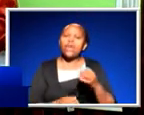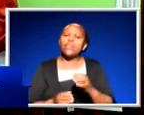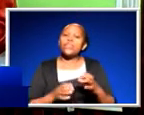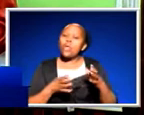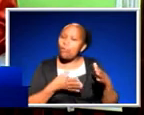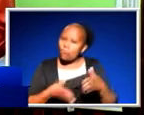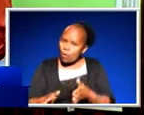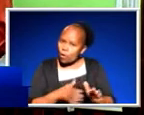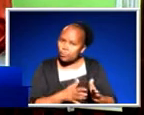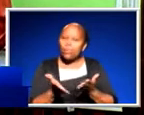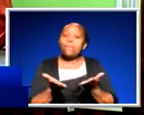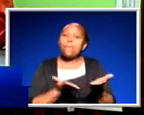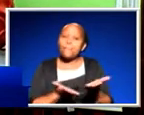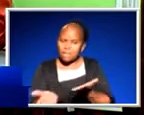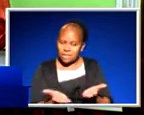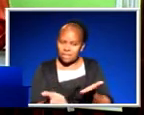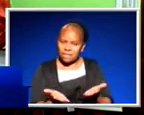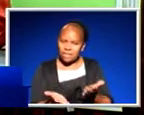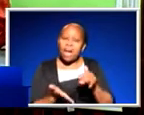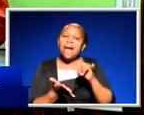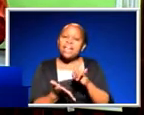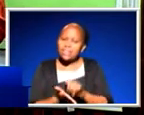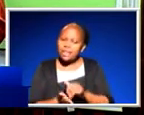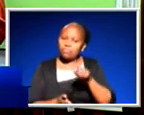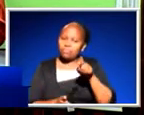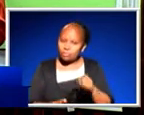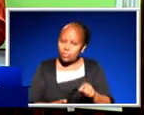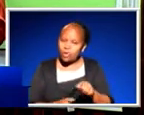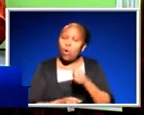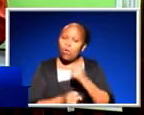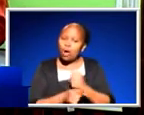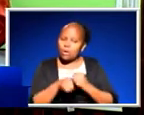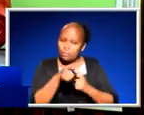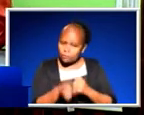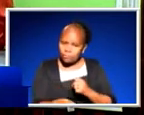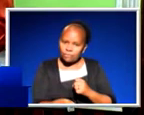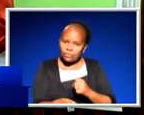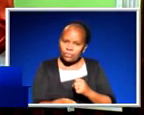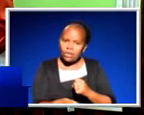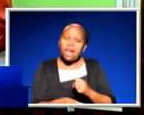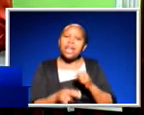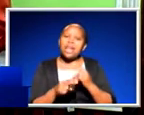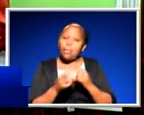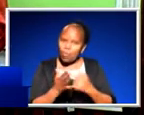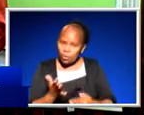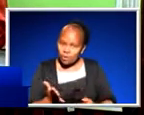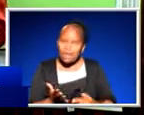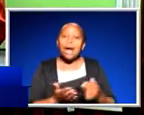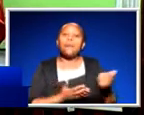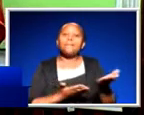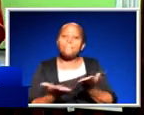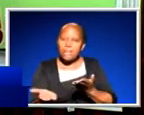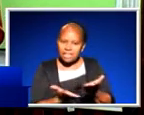of businesses that they carry out are called